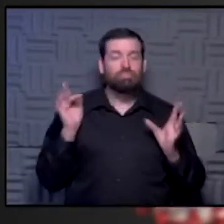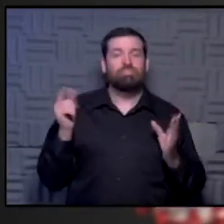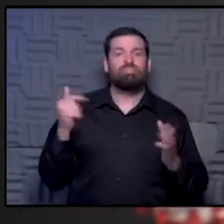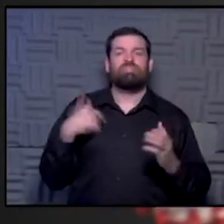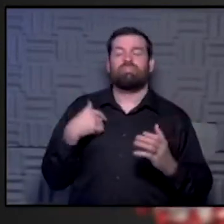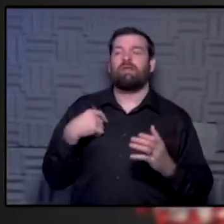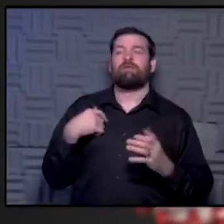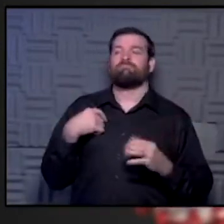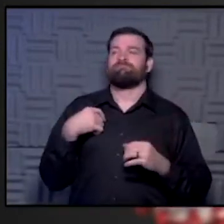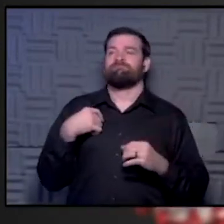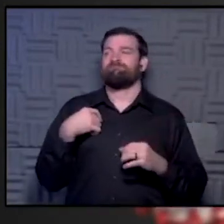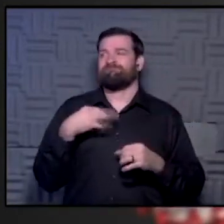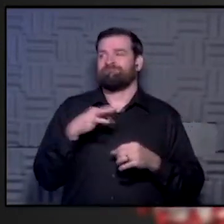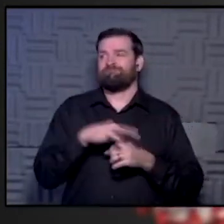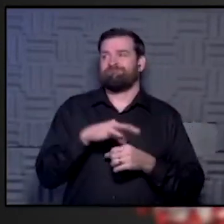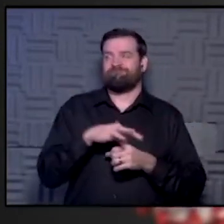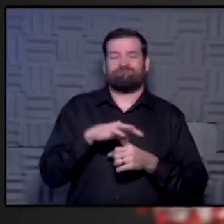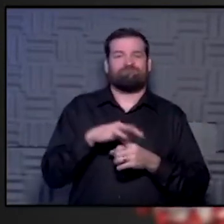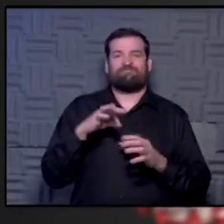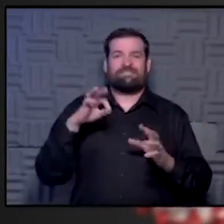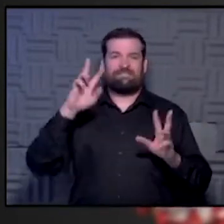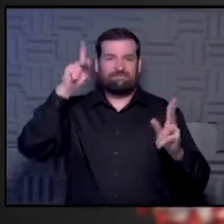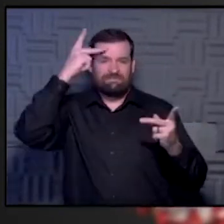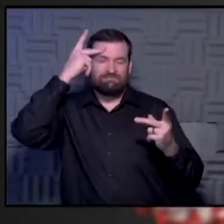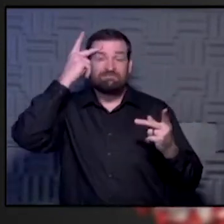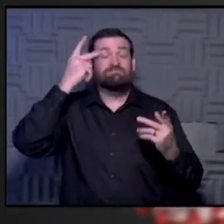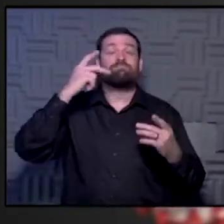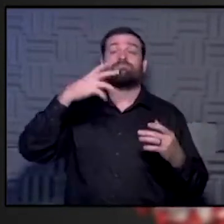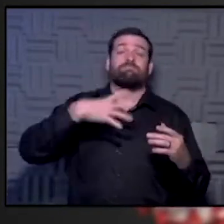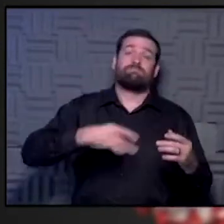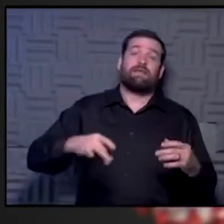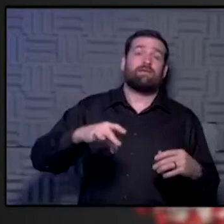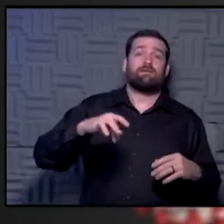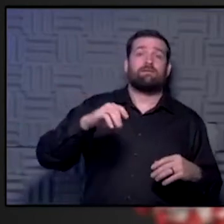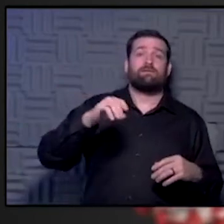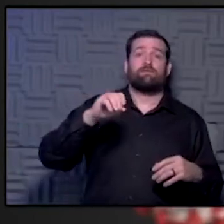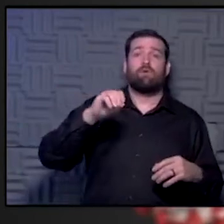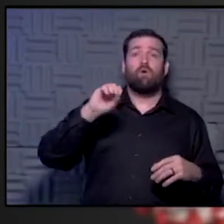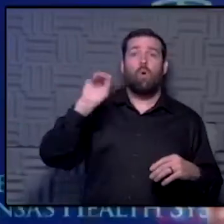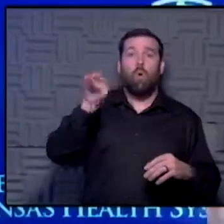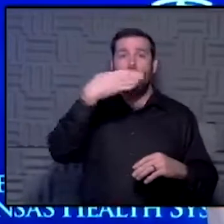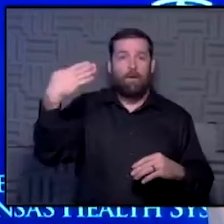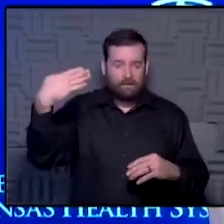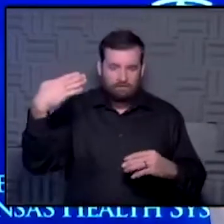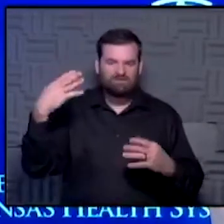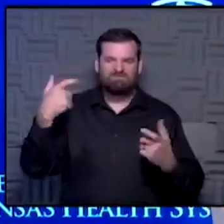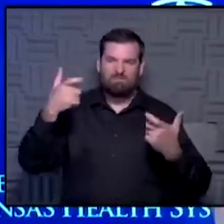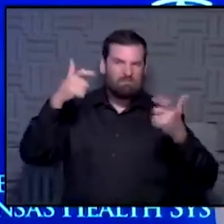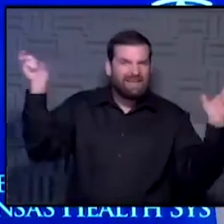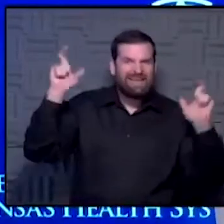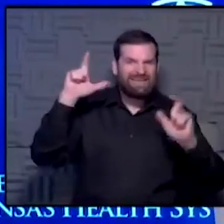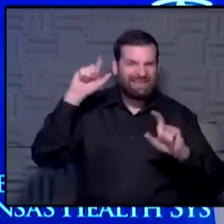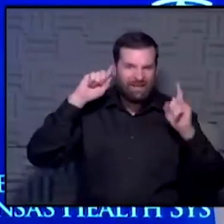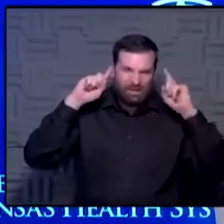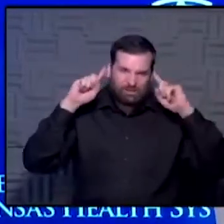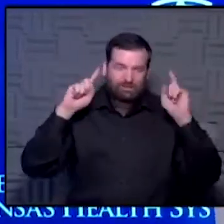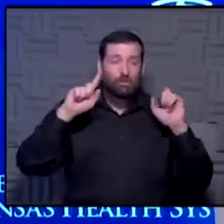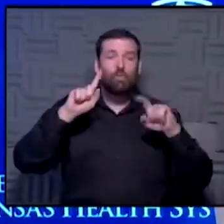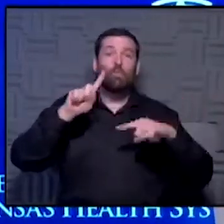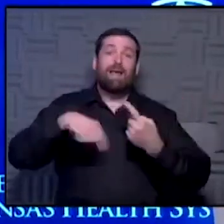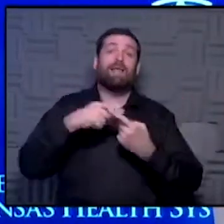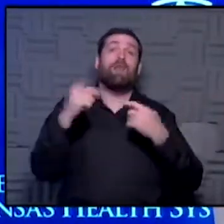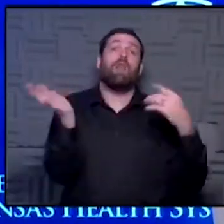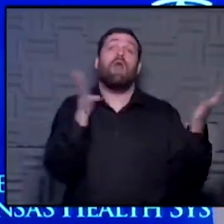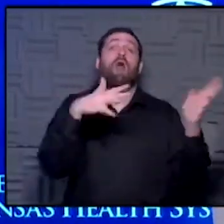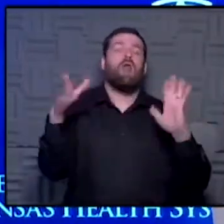presidential politics along the ear size. It's one of the reasons I like Barack Obama, is he's one of the few people on earth who've had ears as big as mine. When the wind blows, my